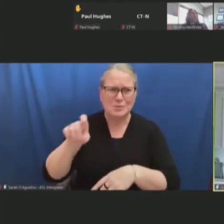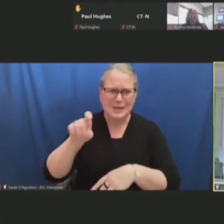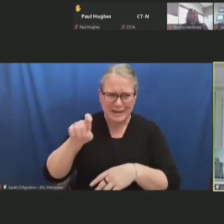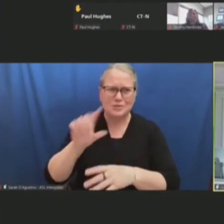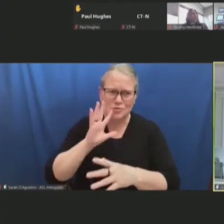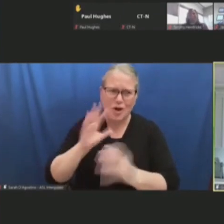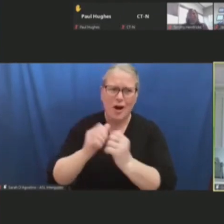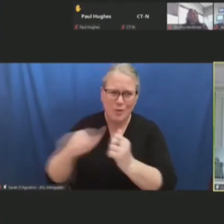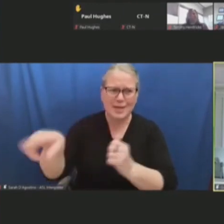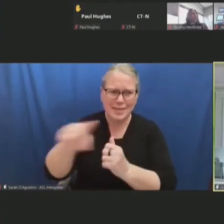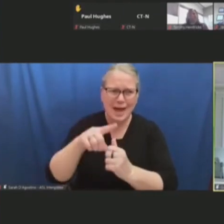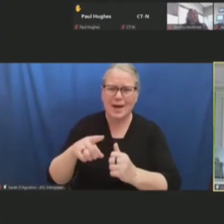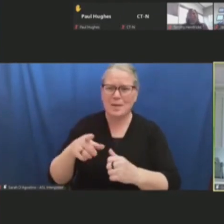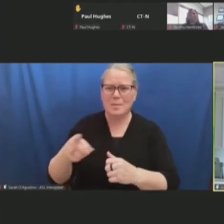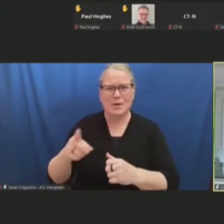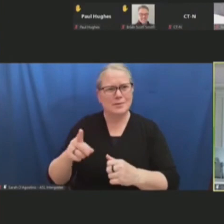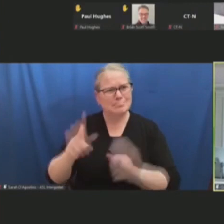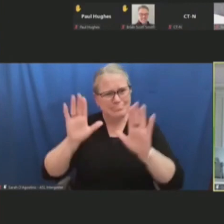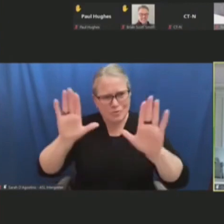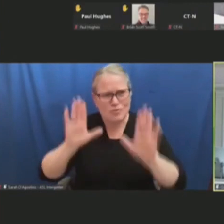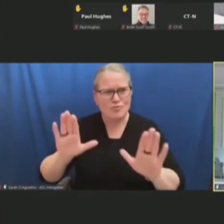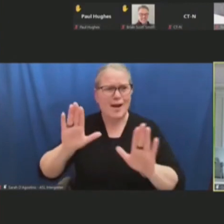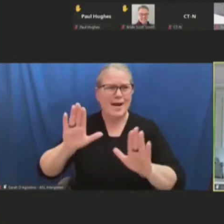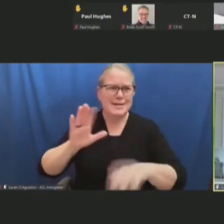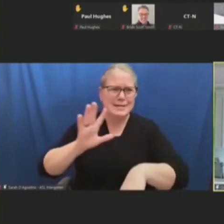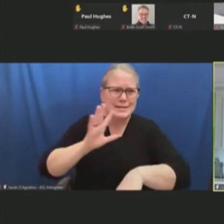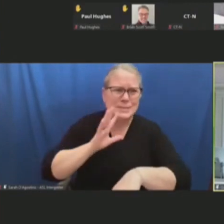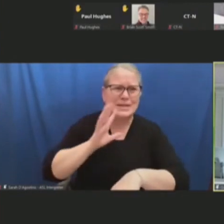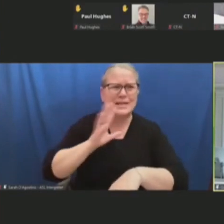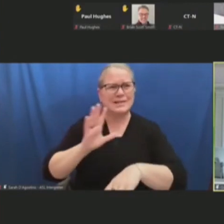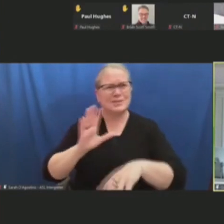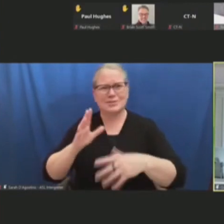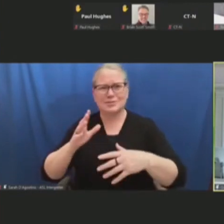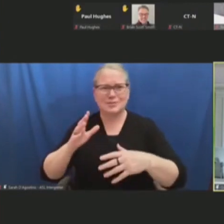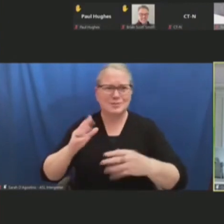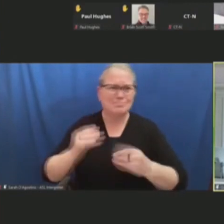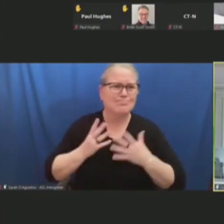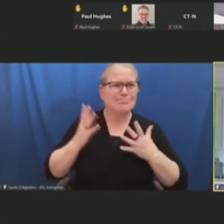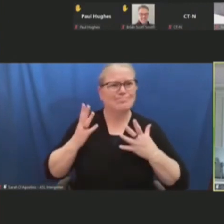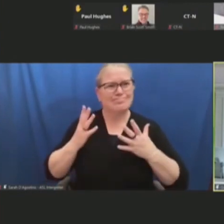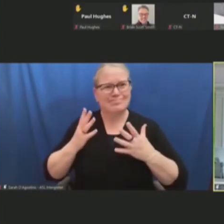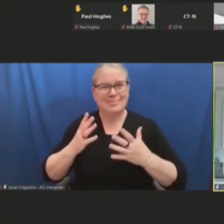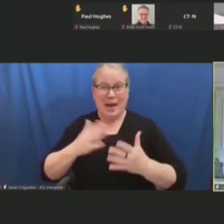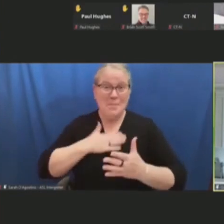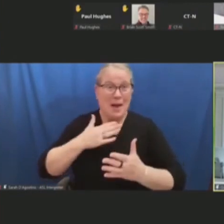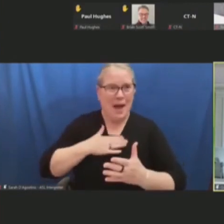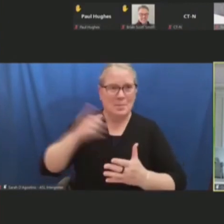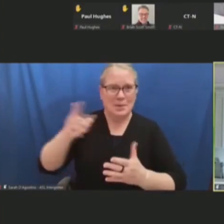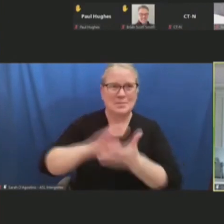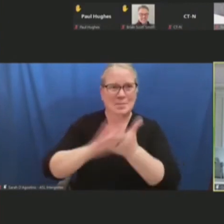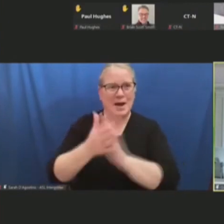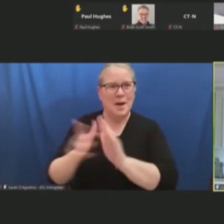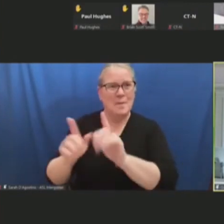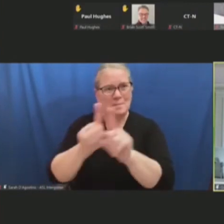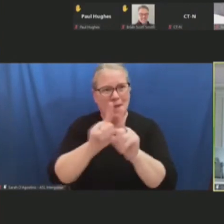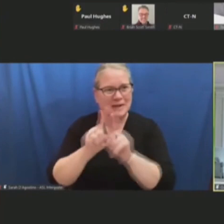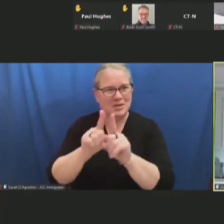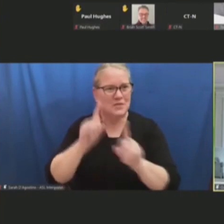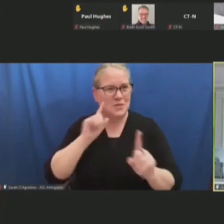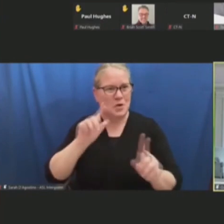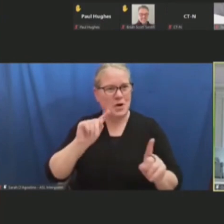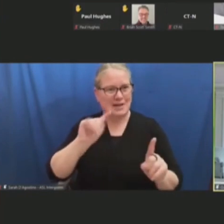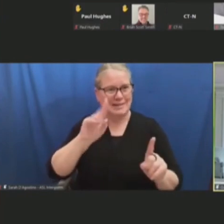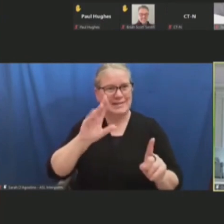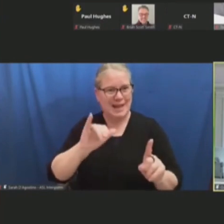are compelling, and I'm glad you're going to be a mentor in, Tammy's Broker Academy. And I hope there's 100 more of